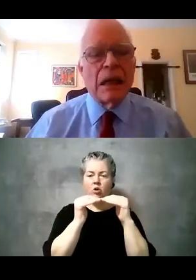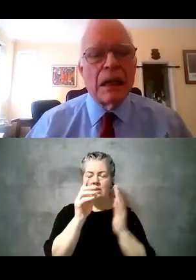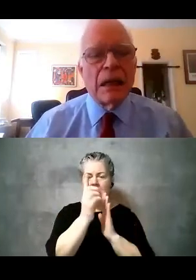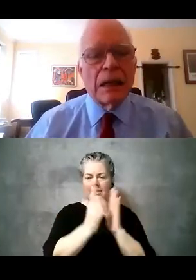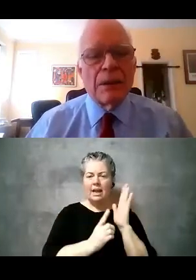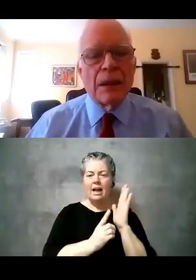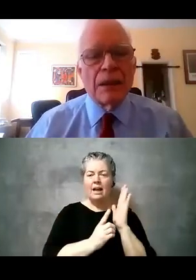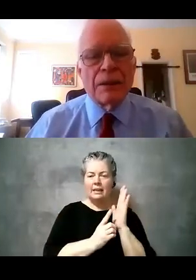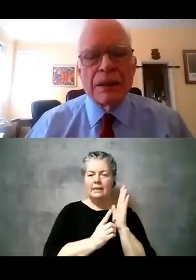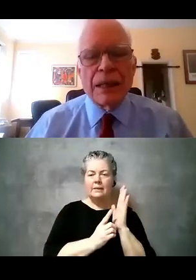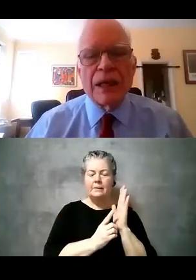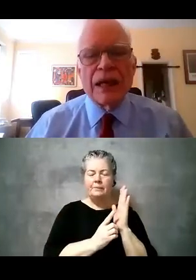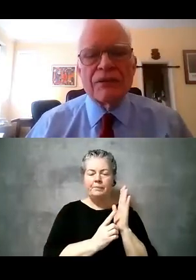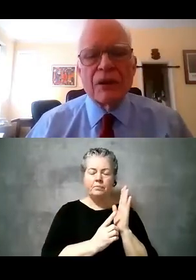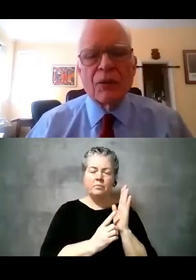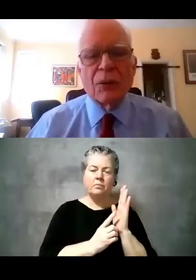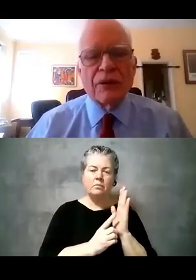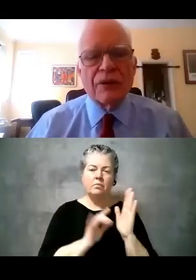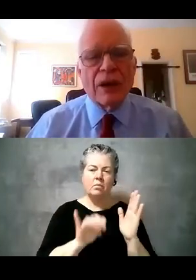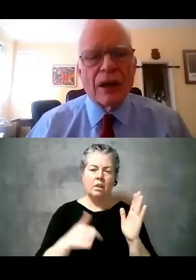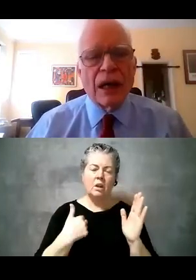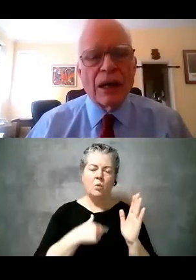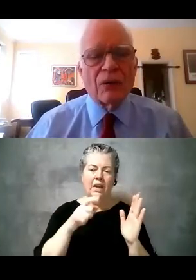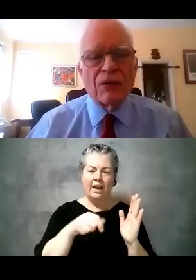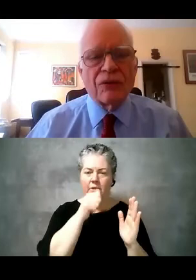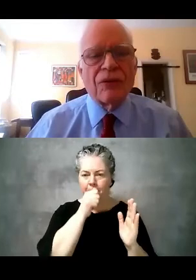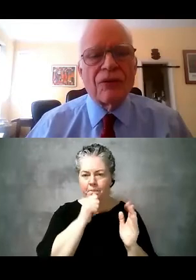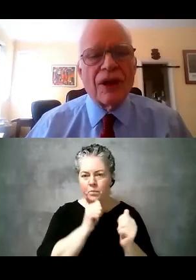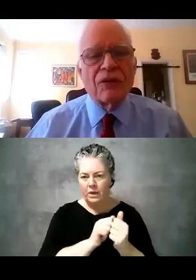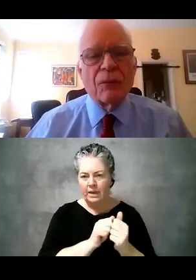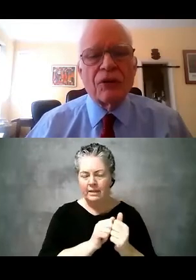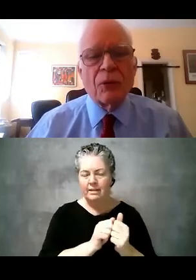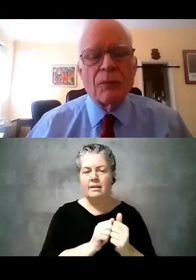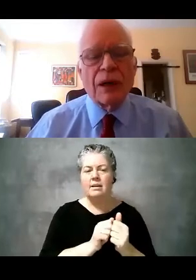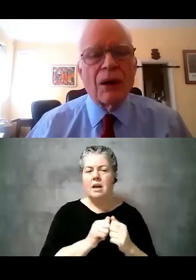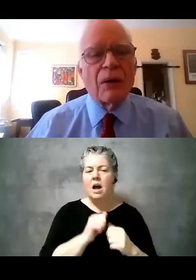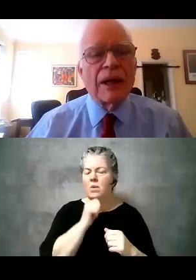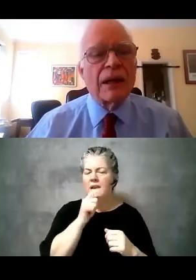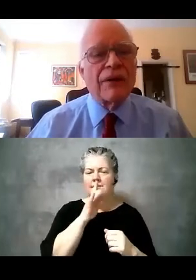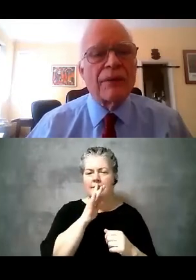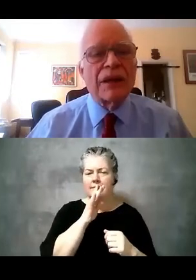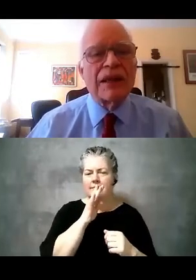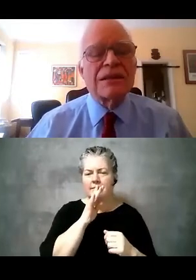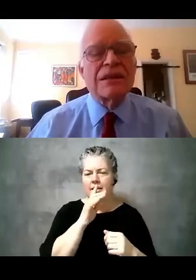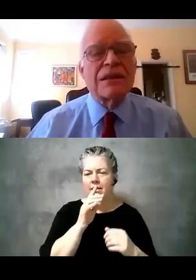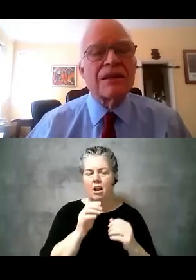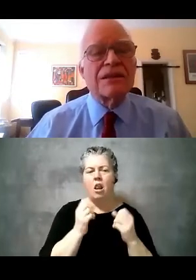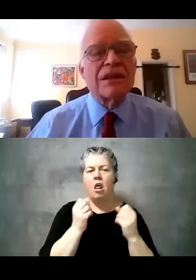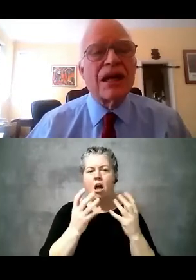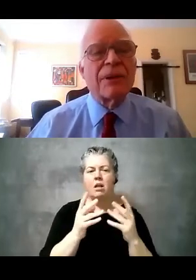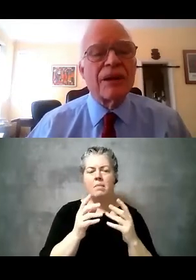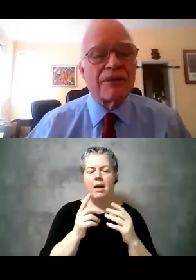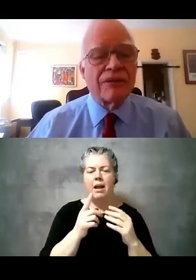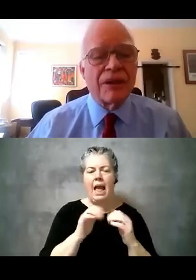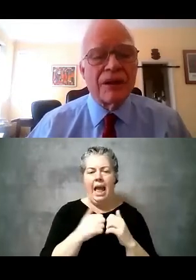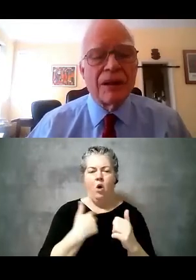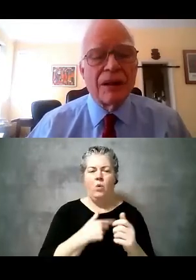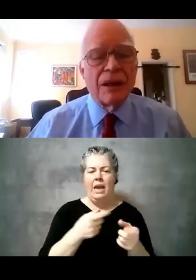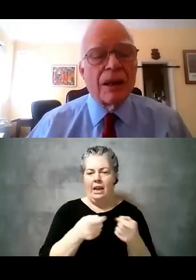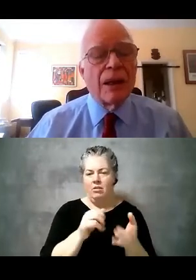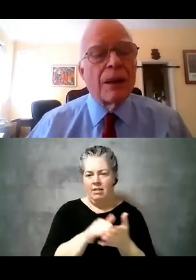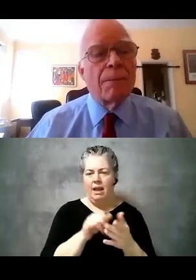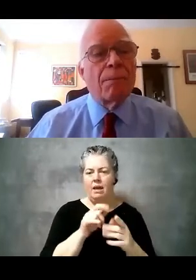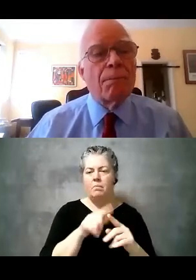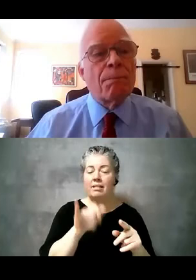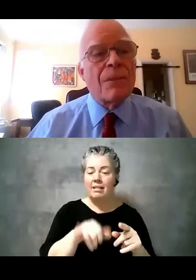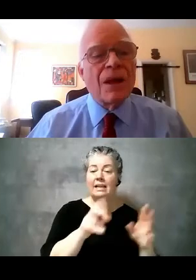design that we have to cope with. I won't say too much more about how we handle that, but that's a topic of